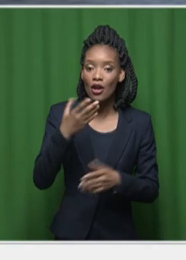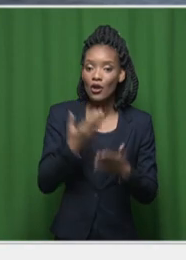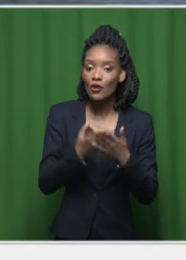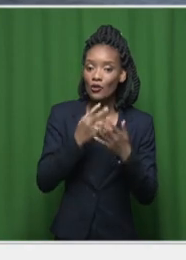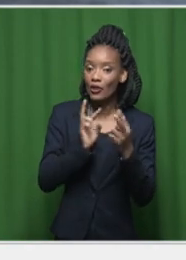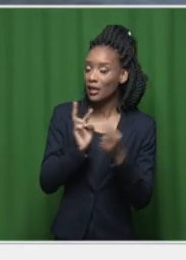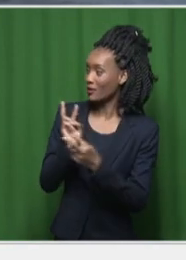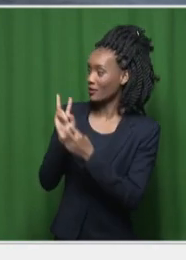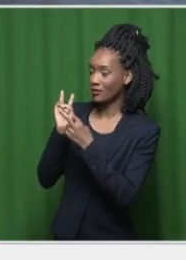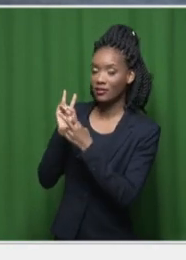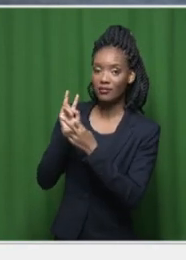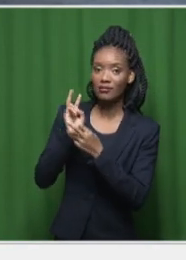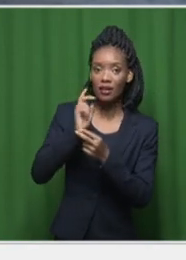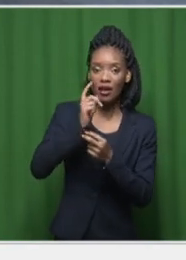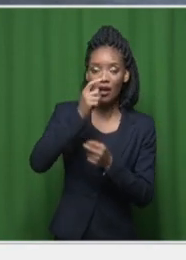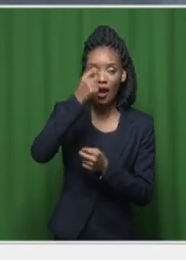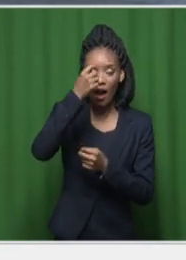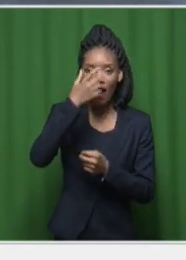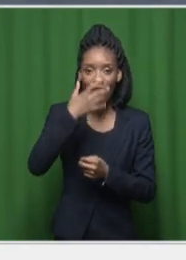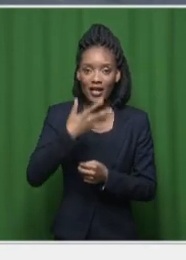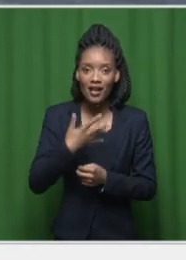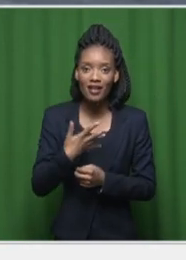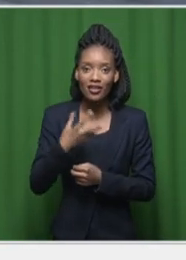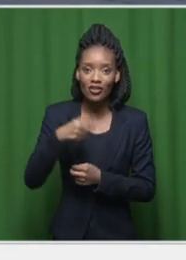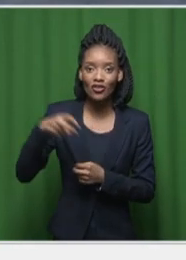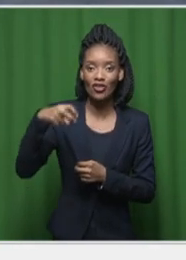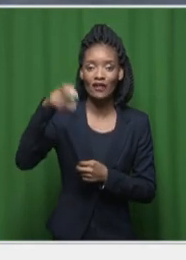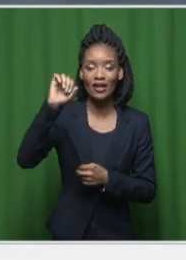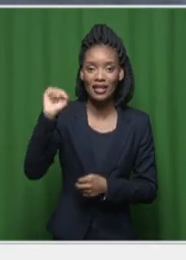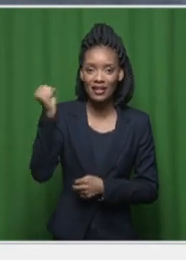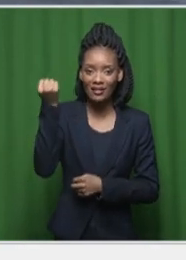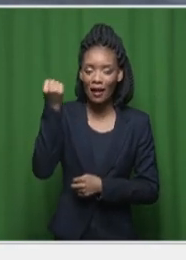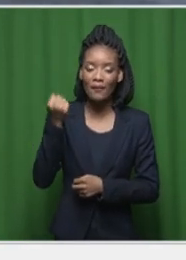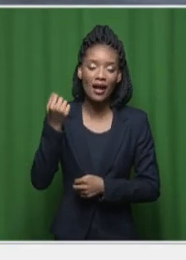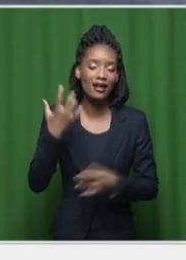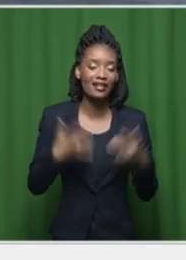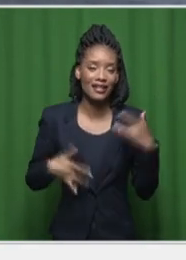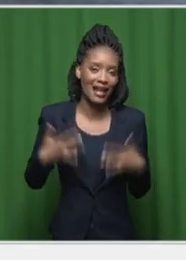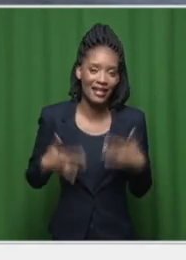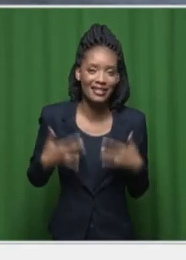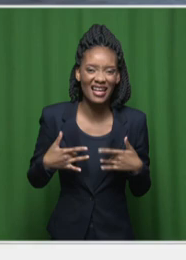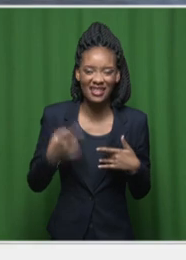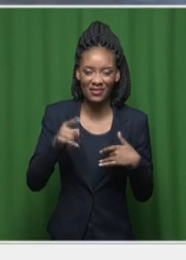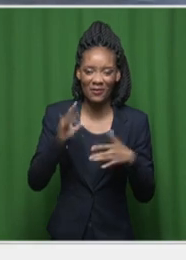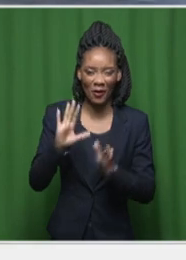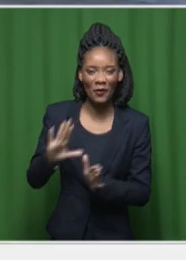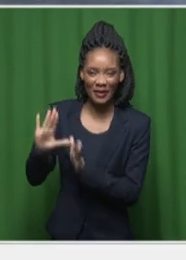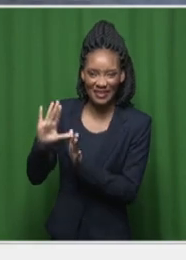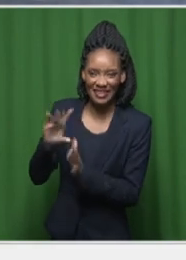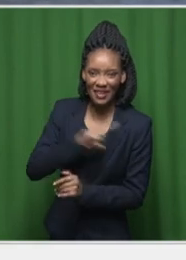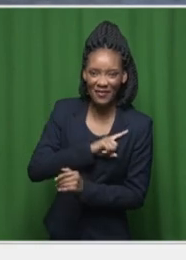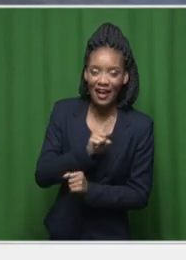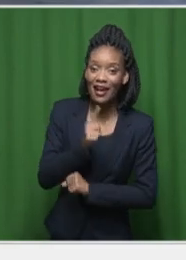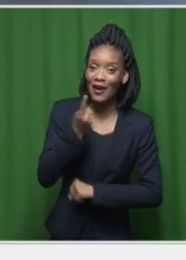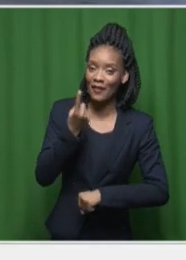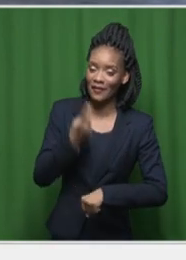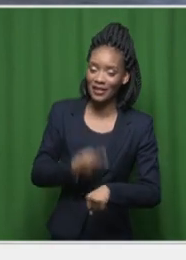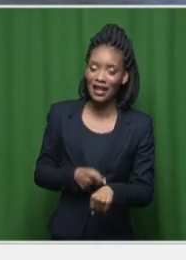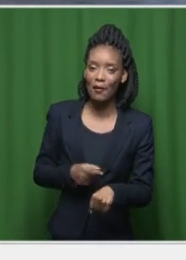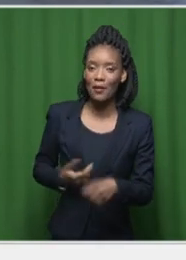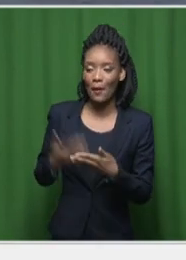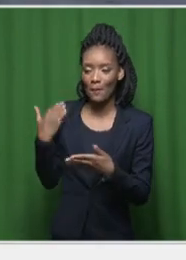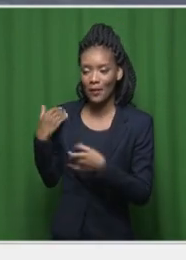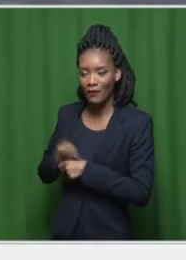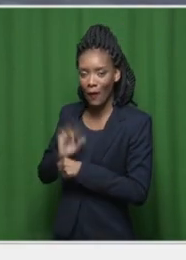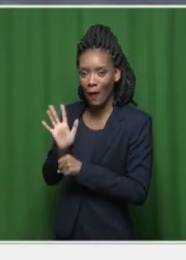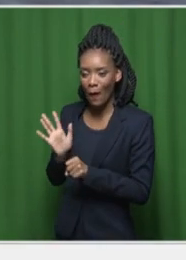behind me, Africa's Travel Indaba. And this is just a very exciting moment for the continent because it's the first time since COVID that it is at